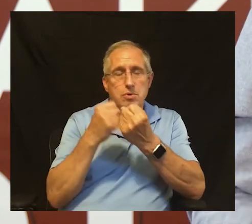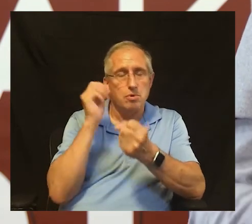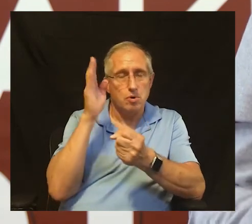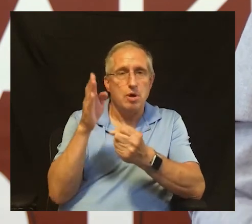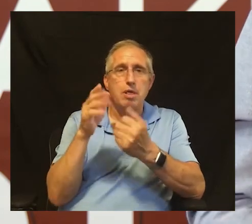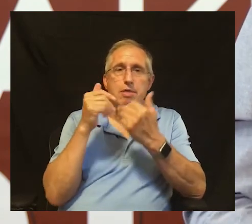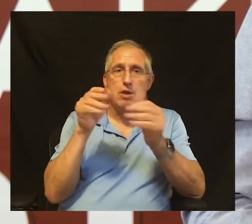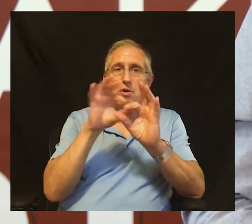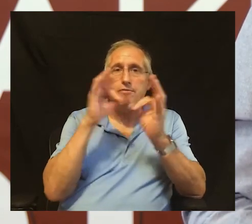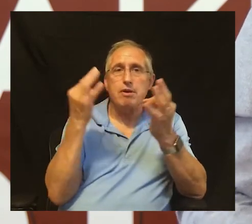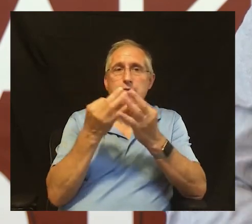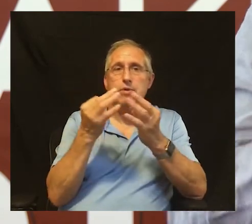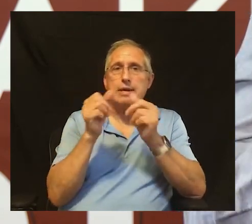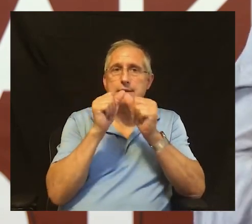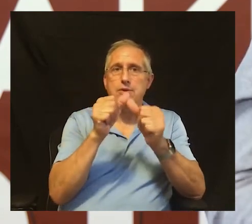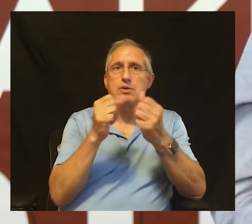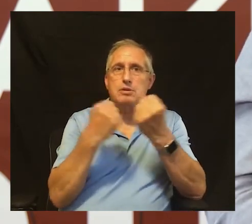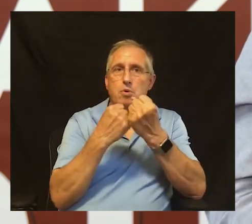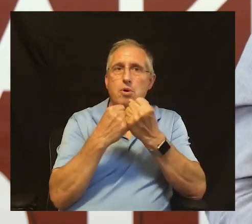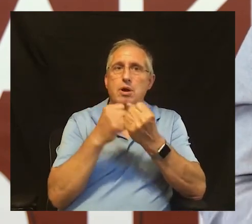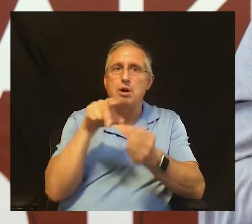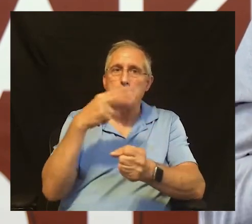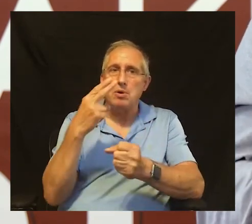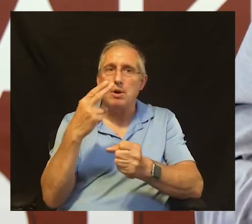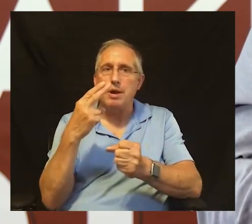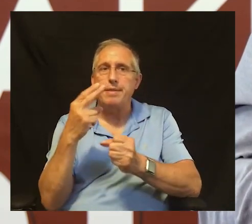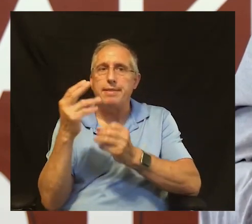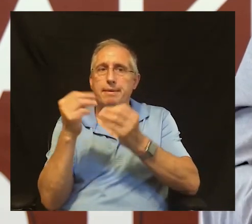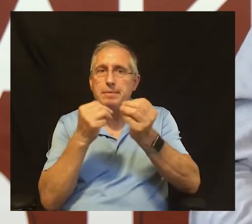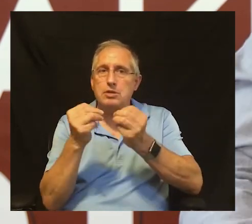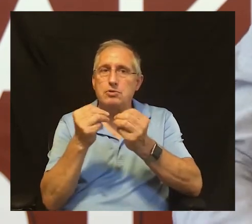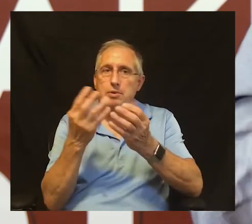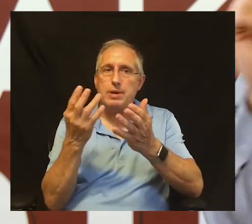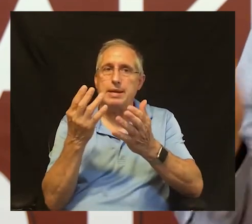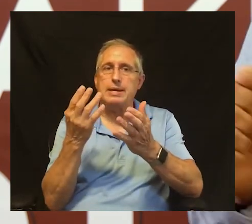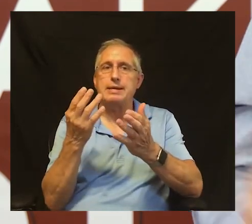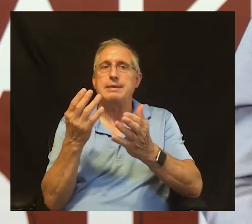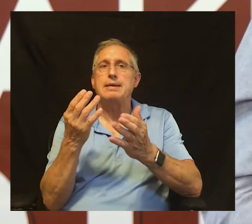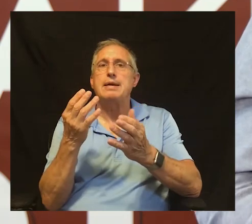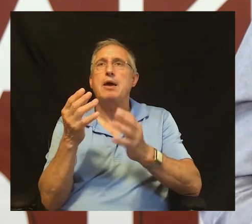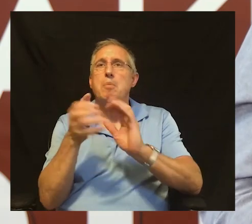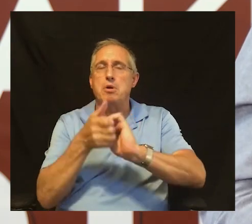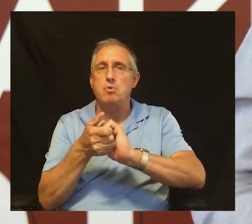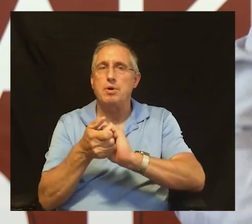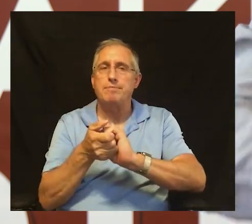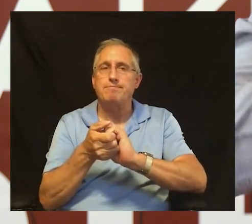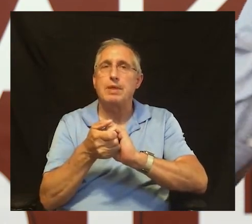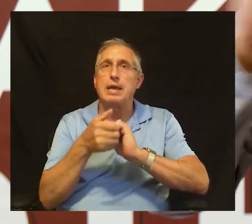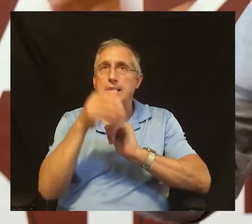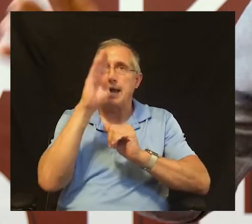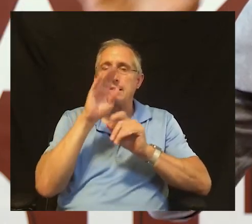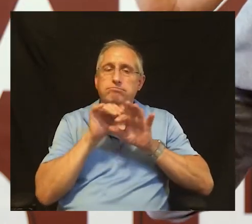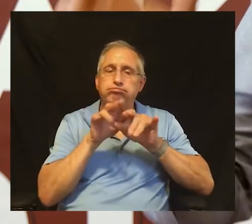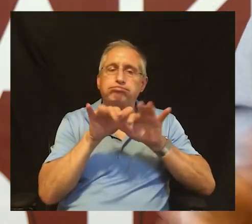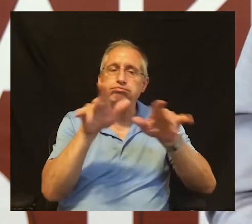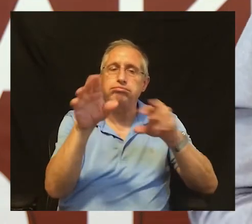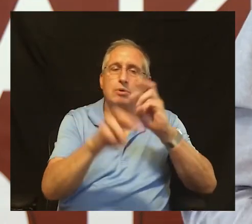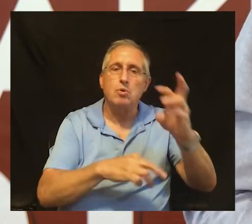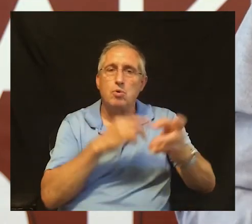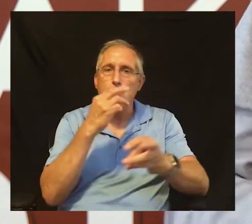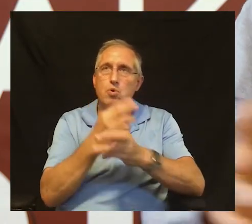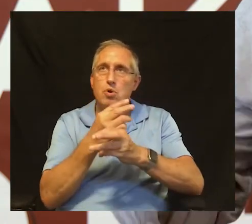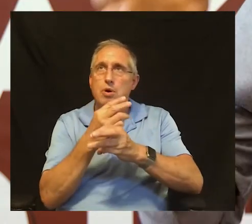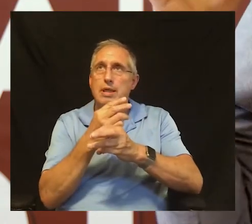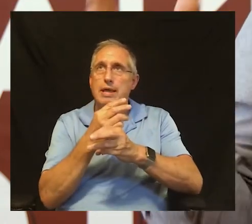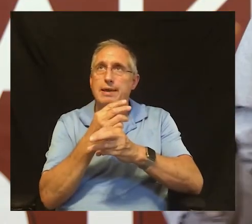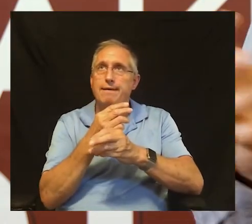faithfulness is going to support. Thank you, family, for your continued support of Pure Heart and the ministries we've been able to partner with as God's expanding our reach